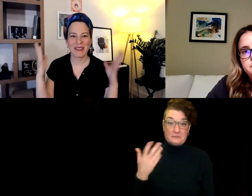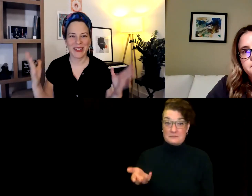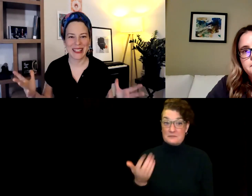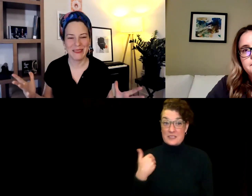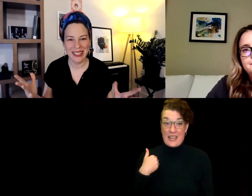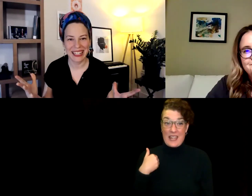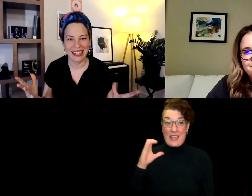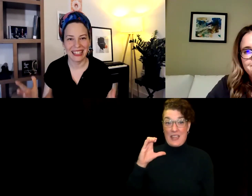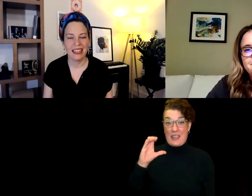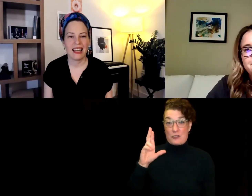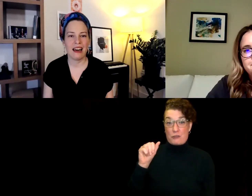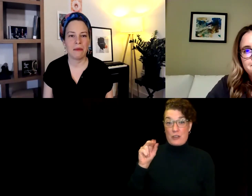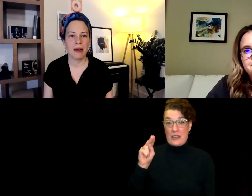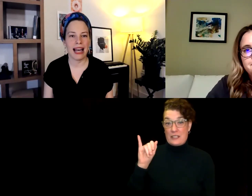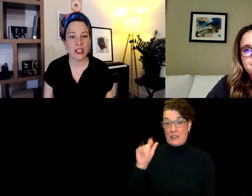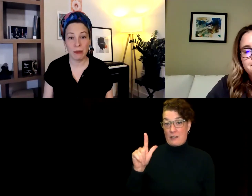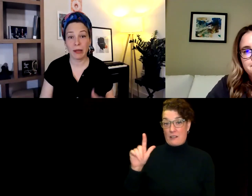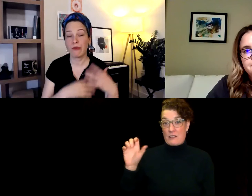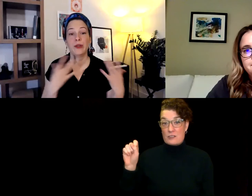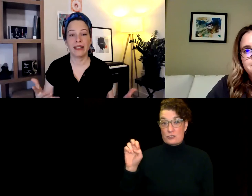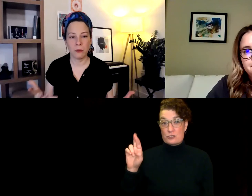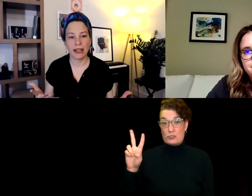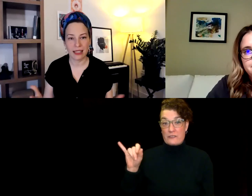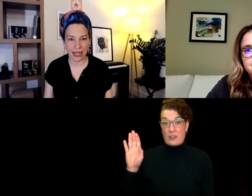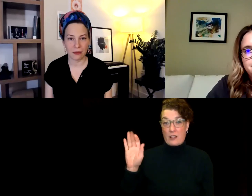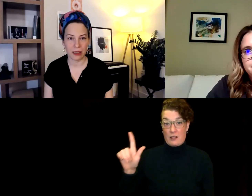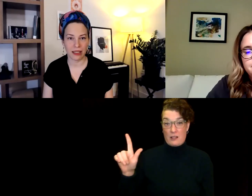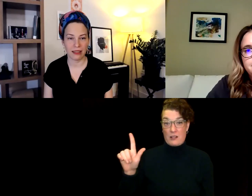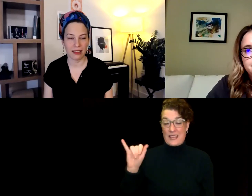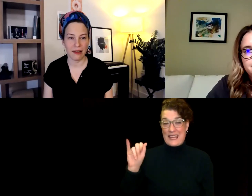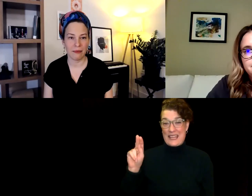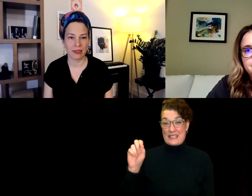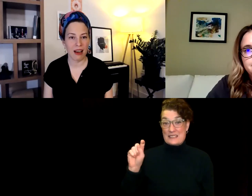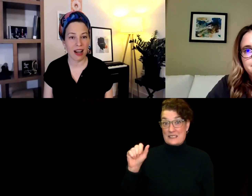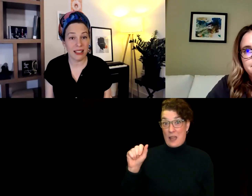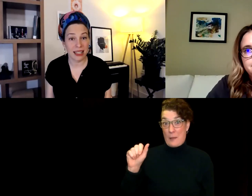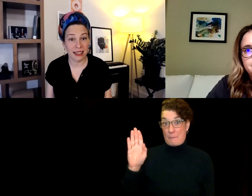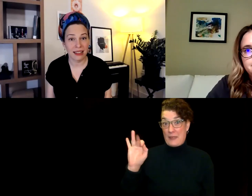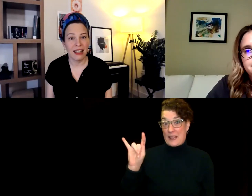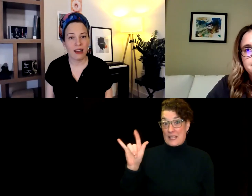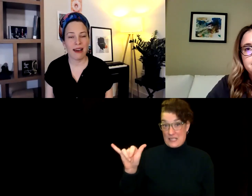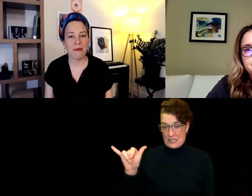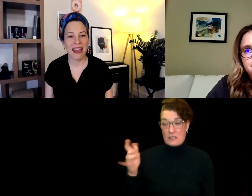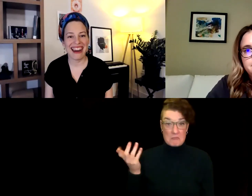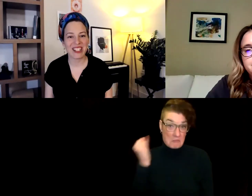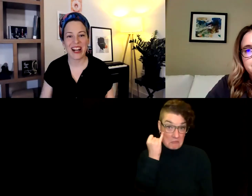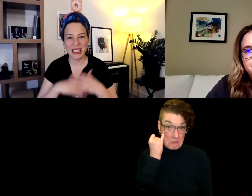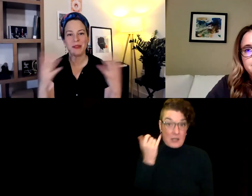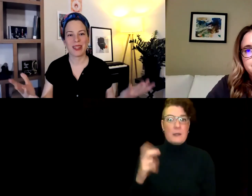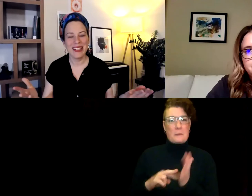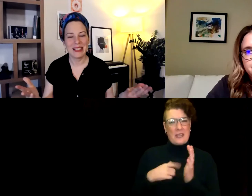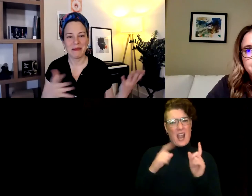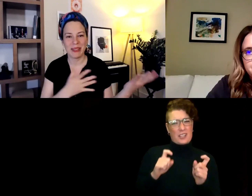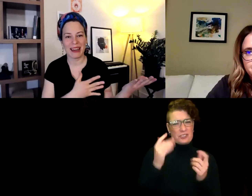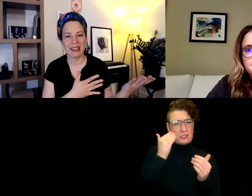cranial cervical instability, I should become fluent in what it's like to be autistic. And I should talk to people